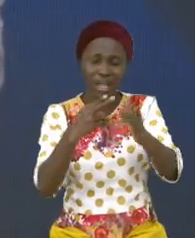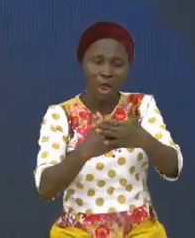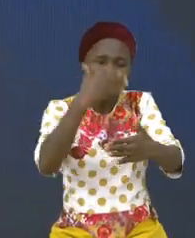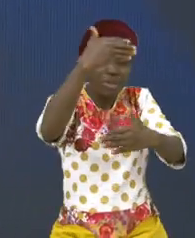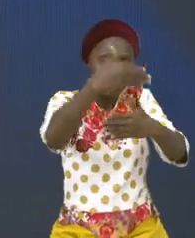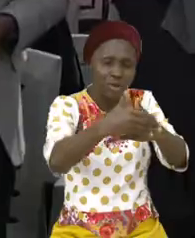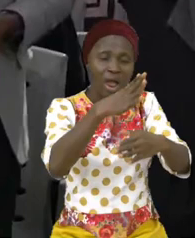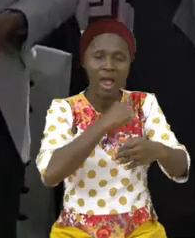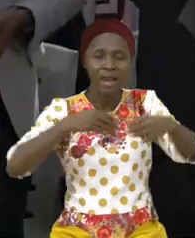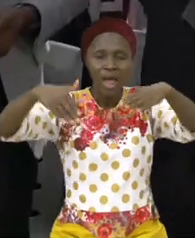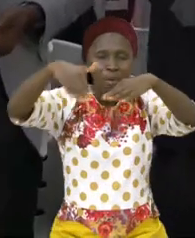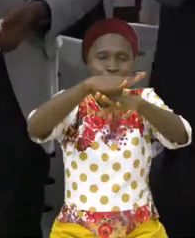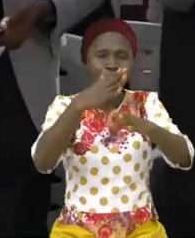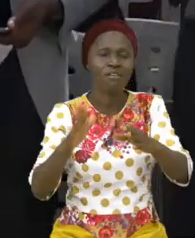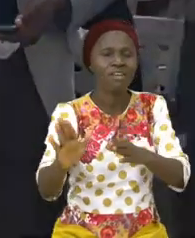above their ladder.